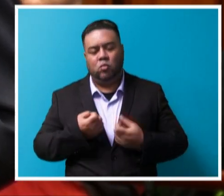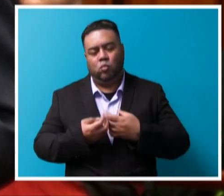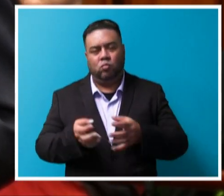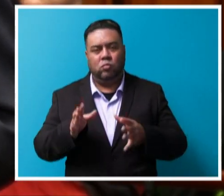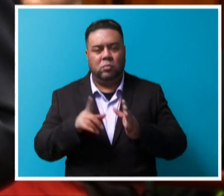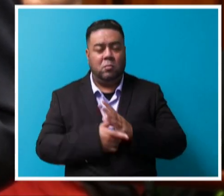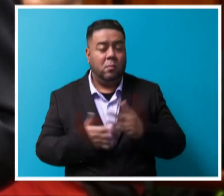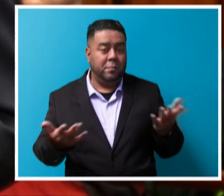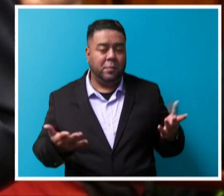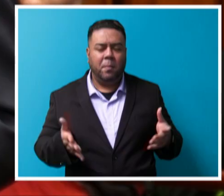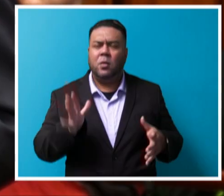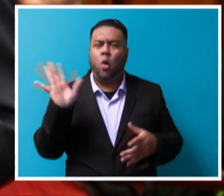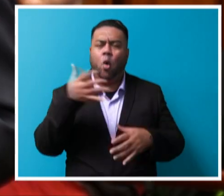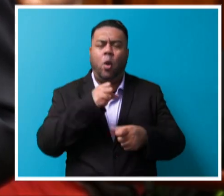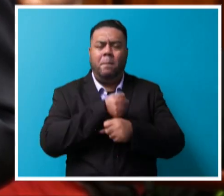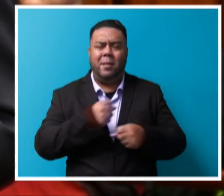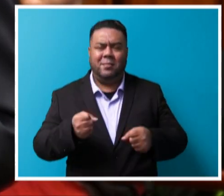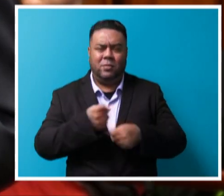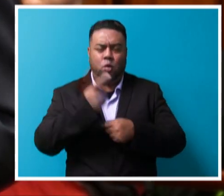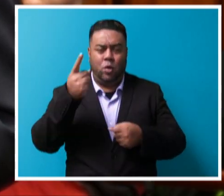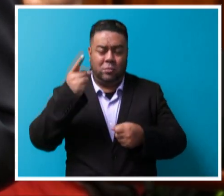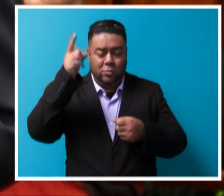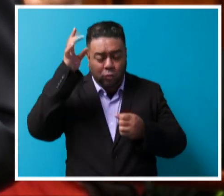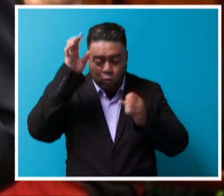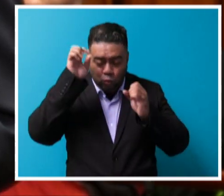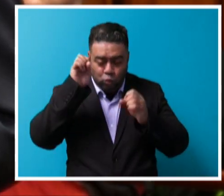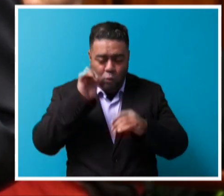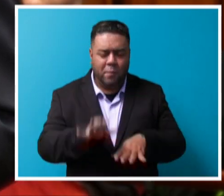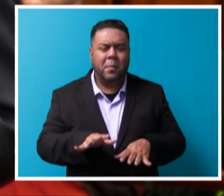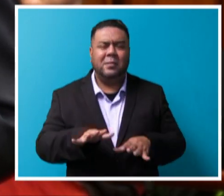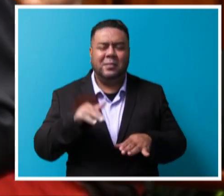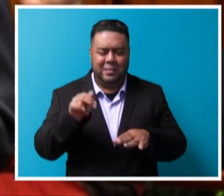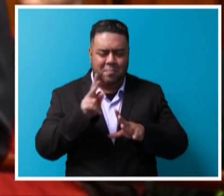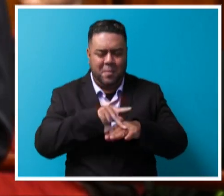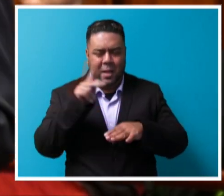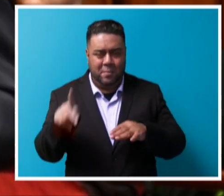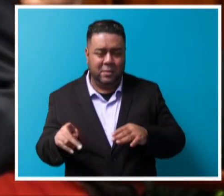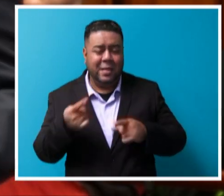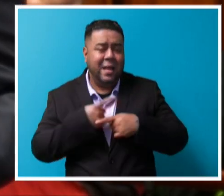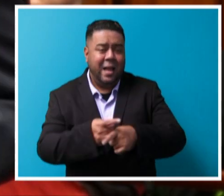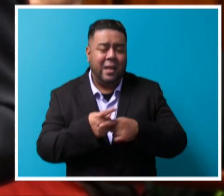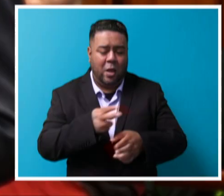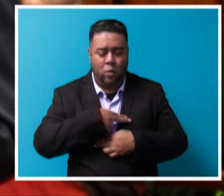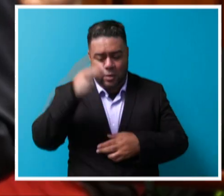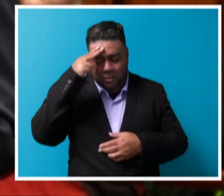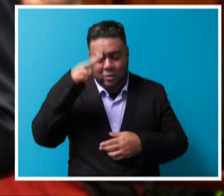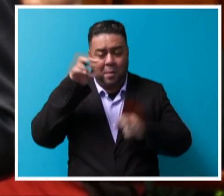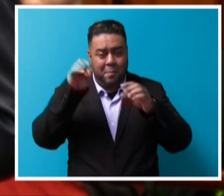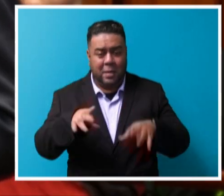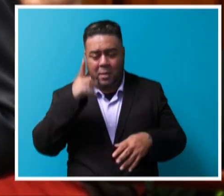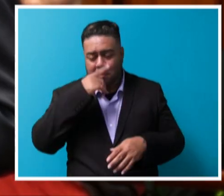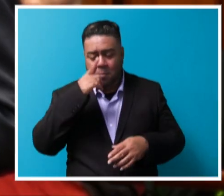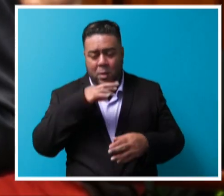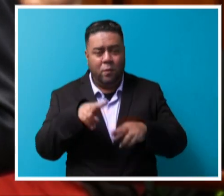the Almighty God Jehovah continue to bless this parliament, guide our nation, and bless the people